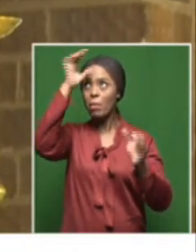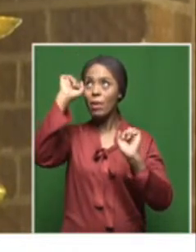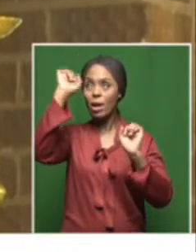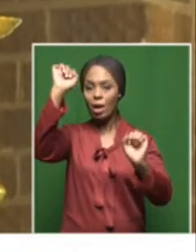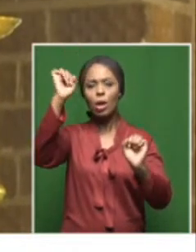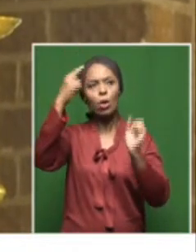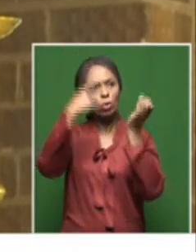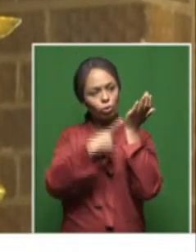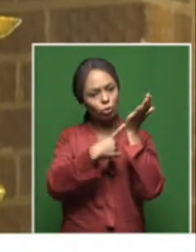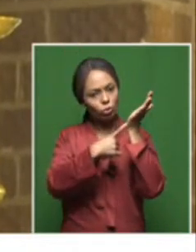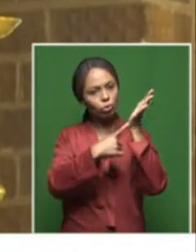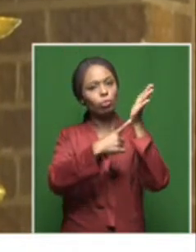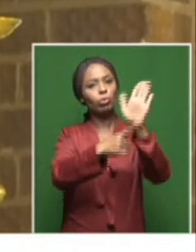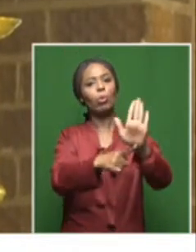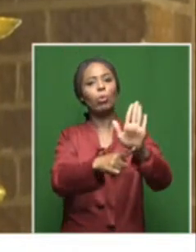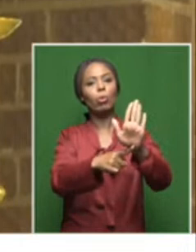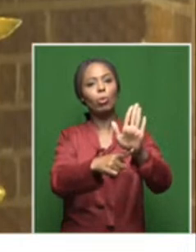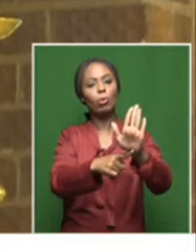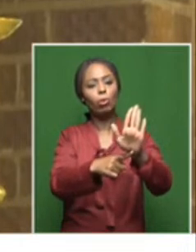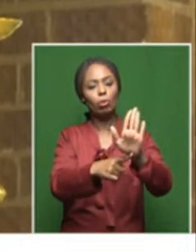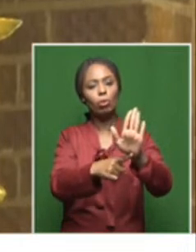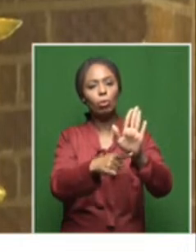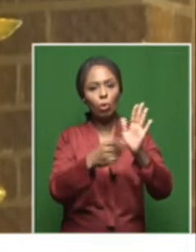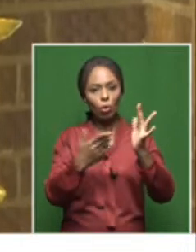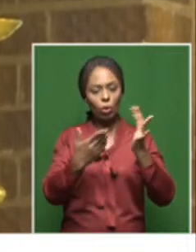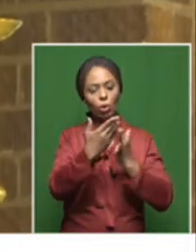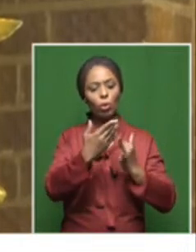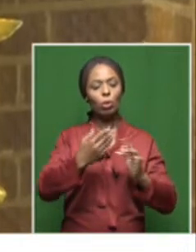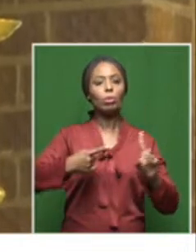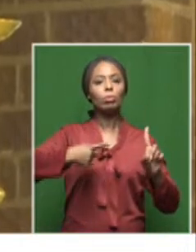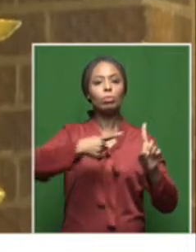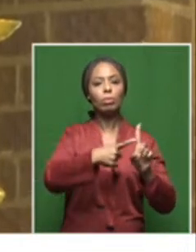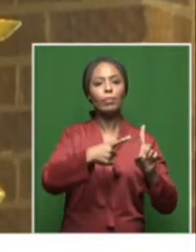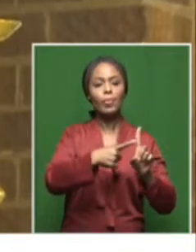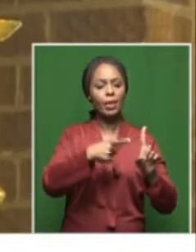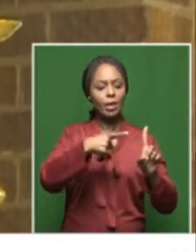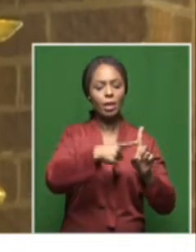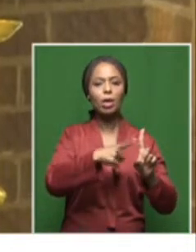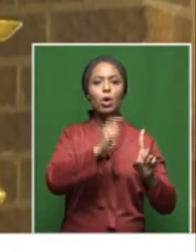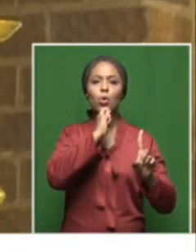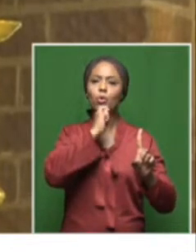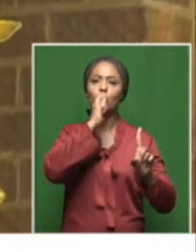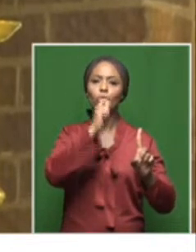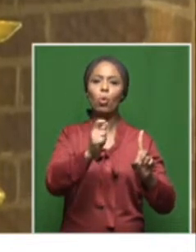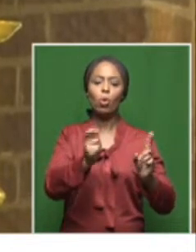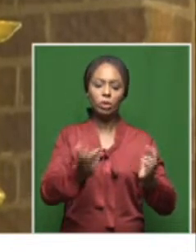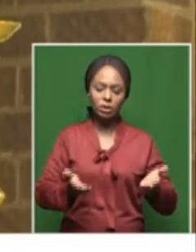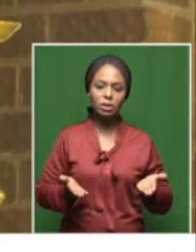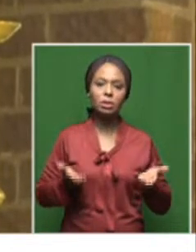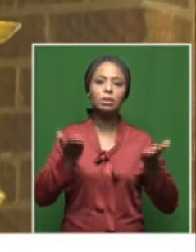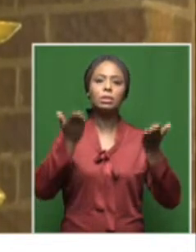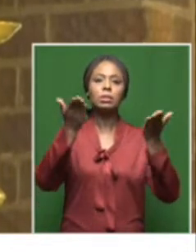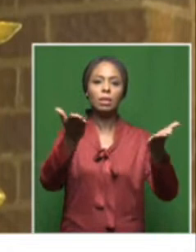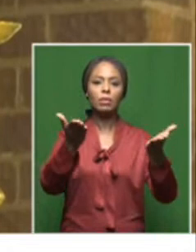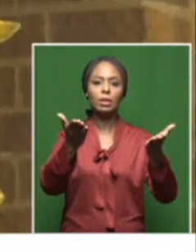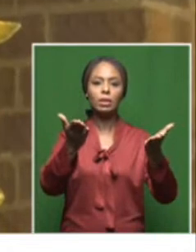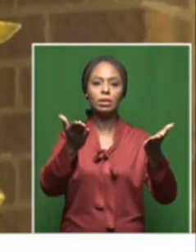She was a true servant and celebrant of